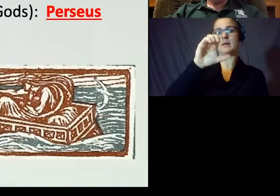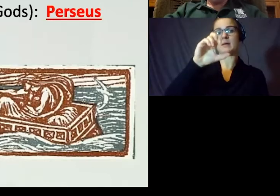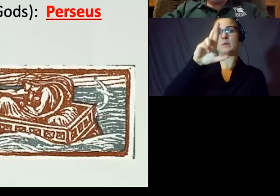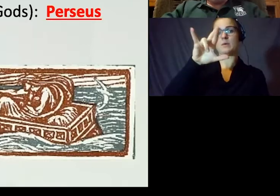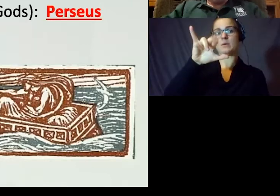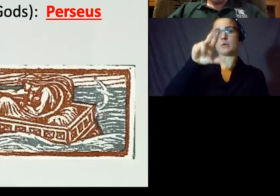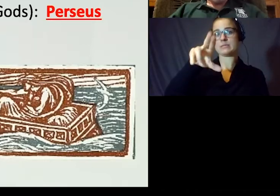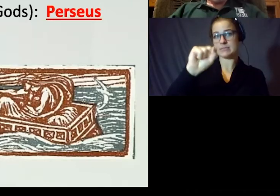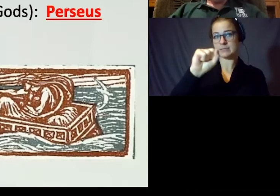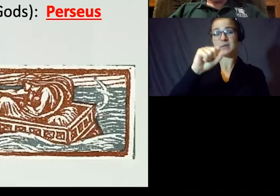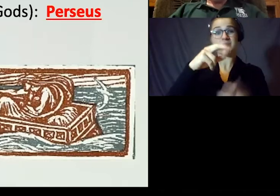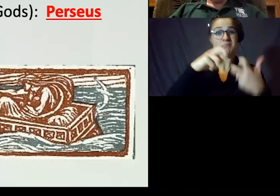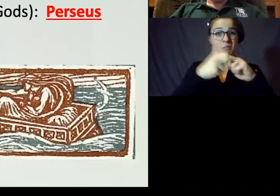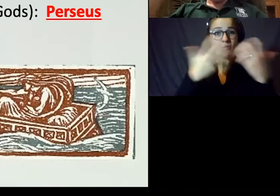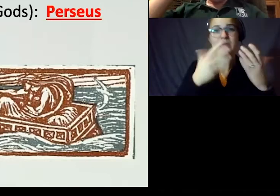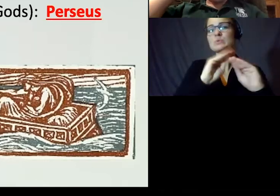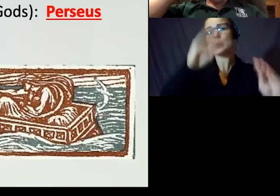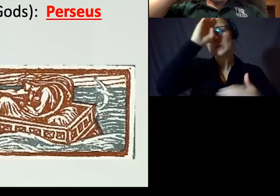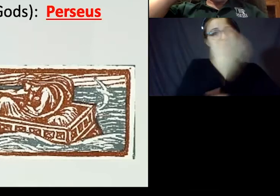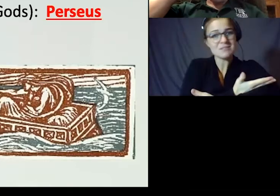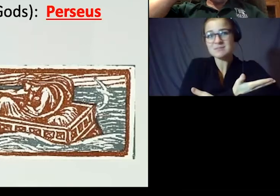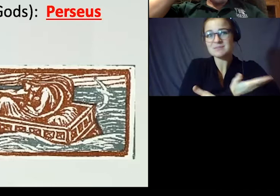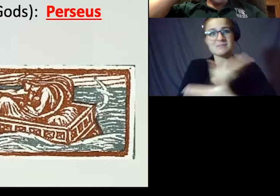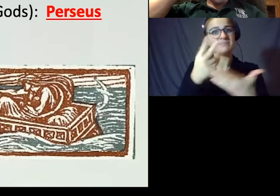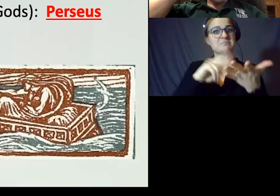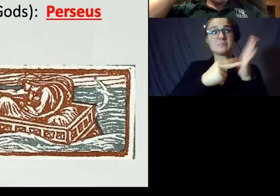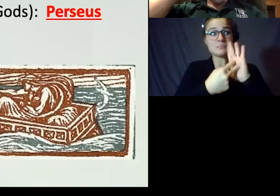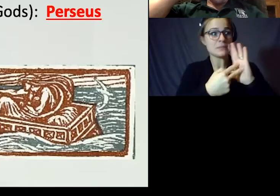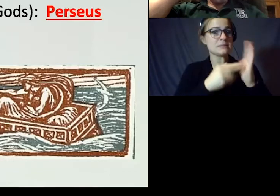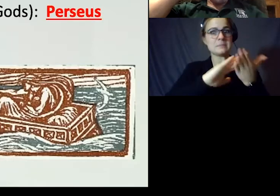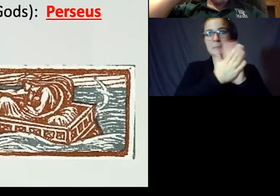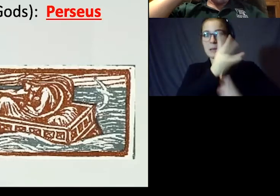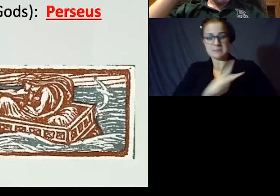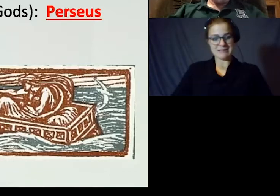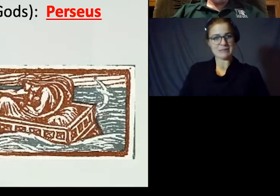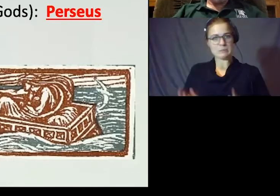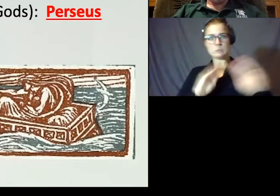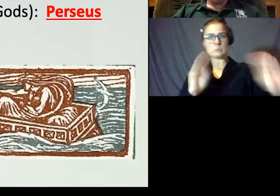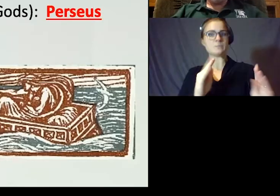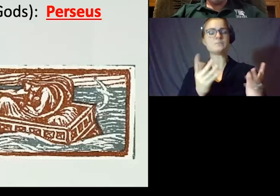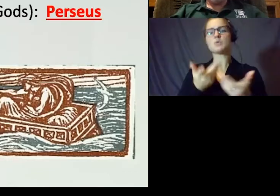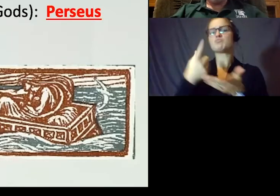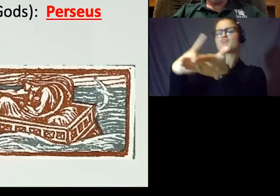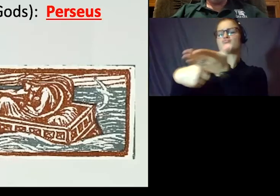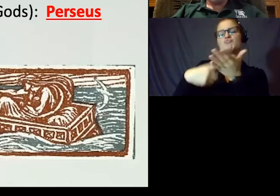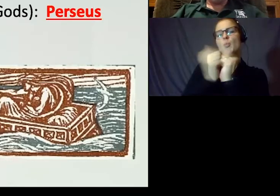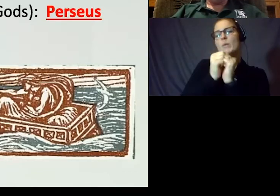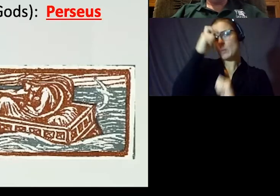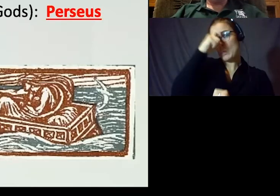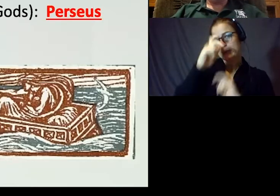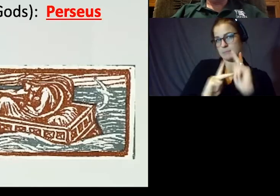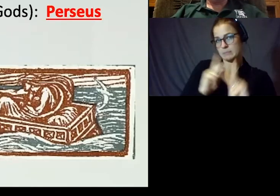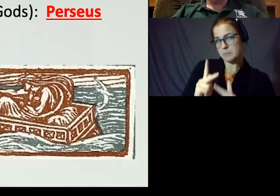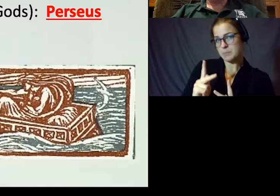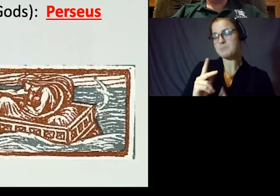his throne on to. So he consulted some wise people, and they told him, to his dismay, that